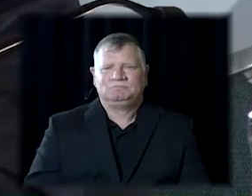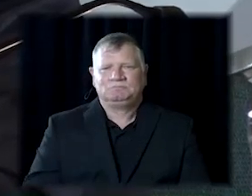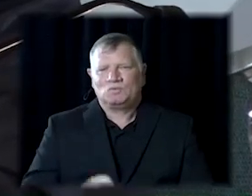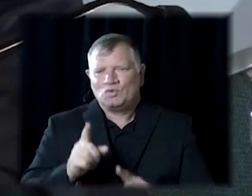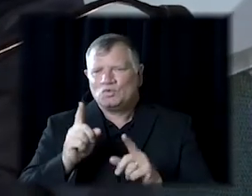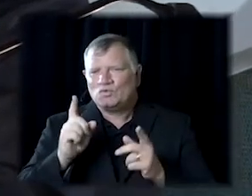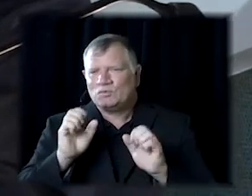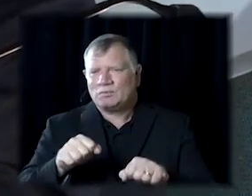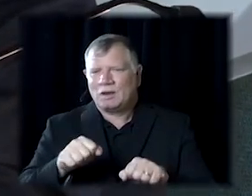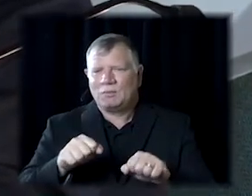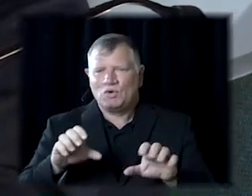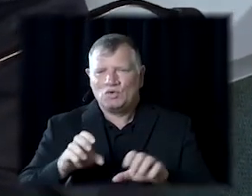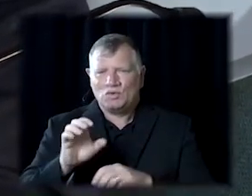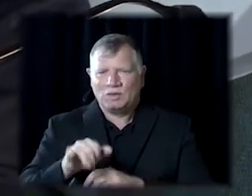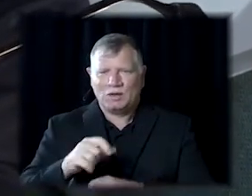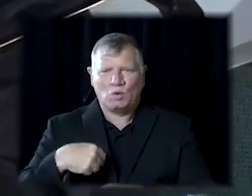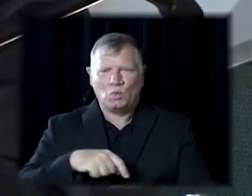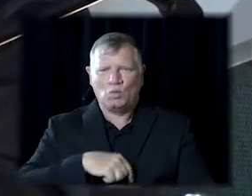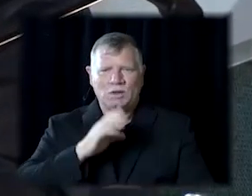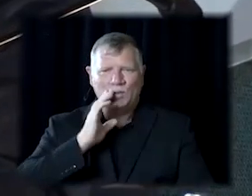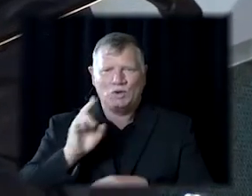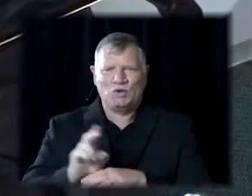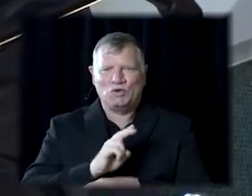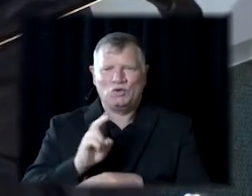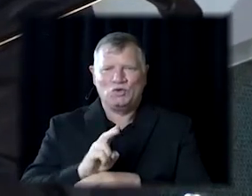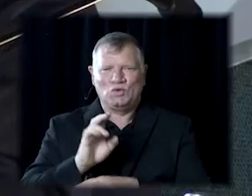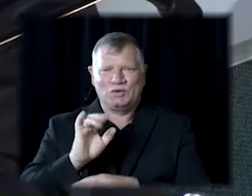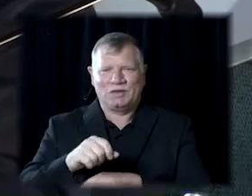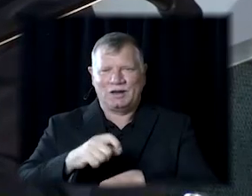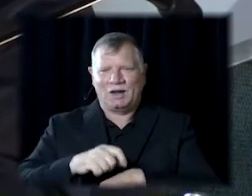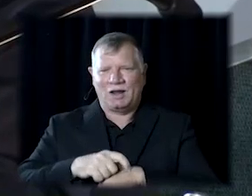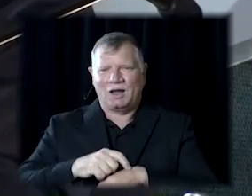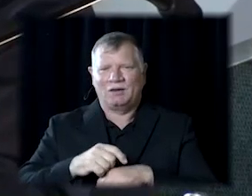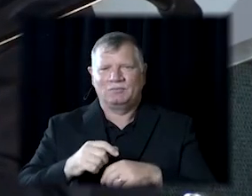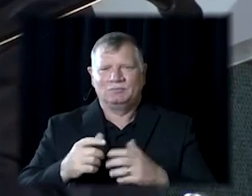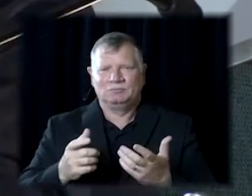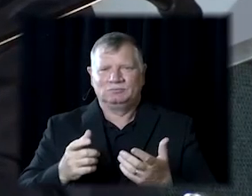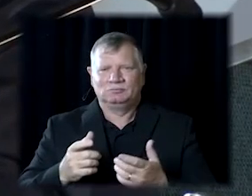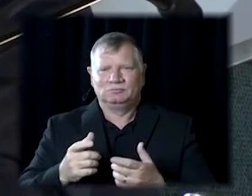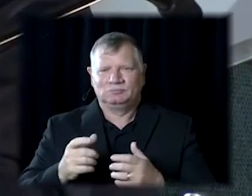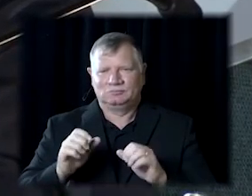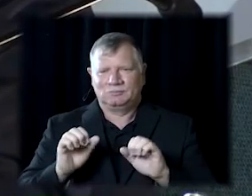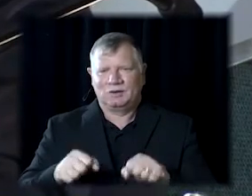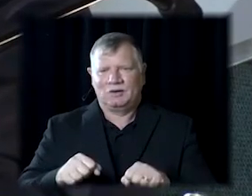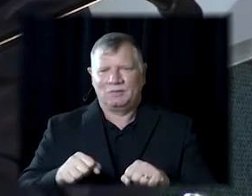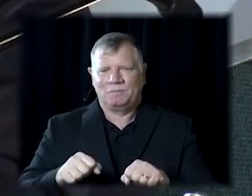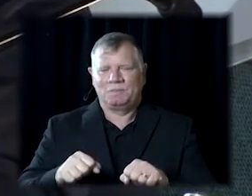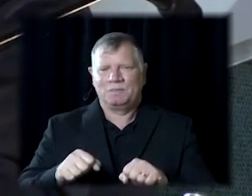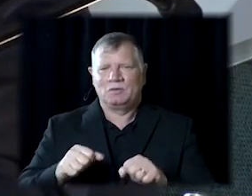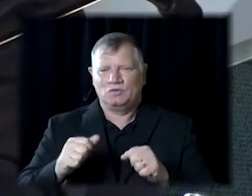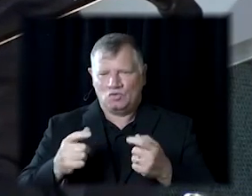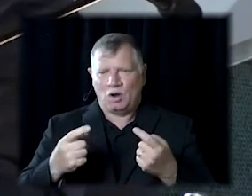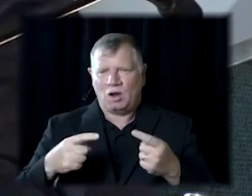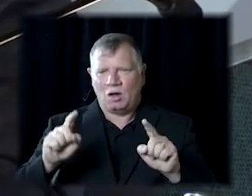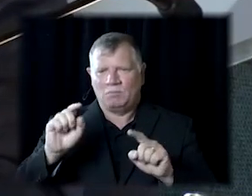to enable to do this, and we will use that as time period as diligently as it can to accomplish that. And